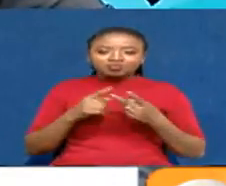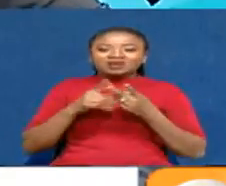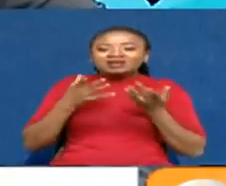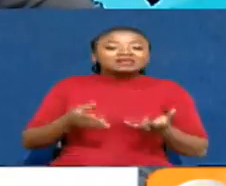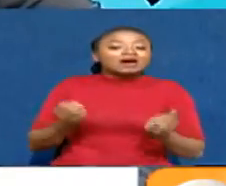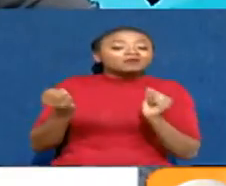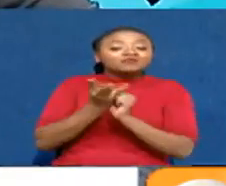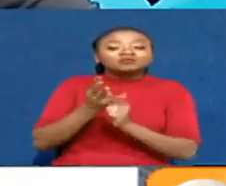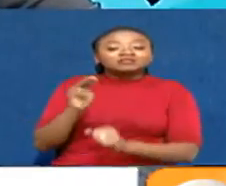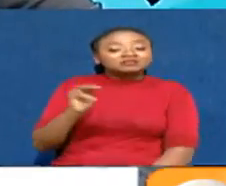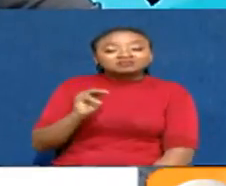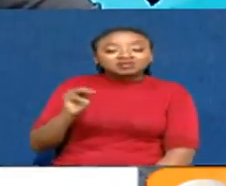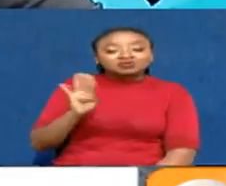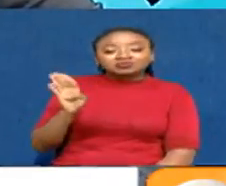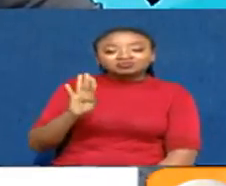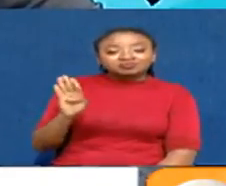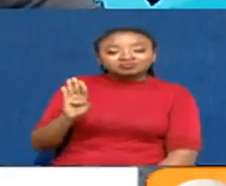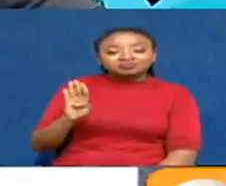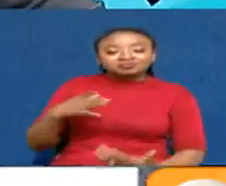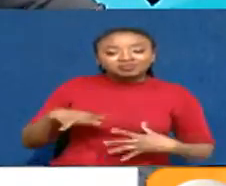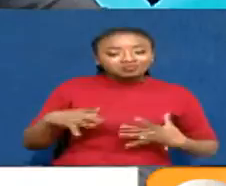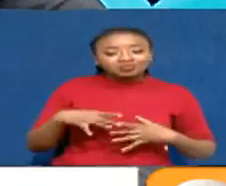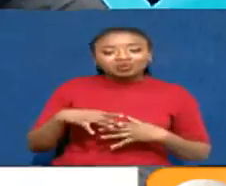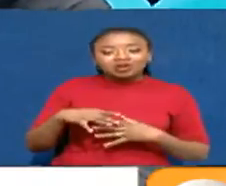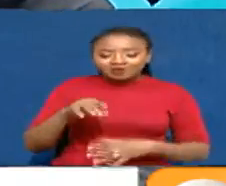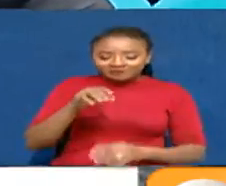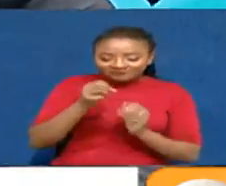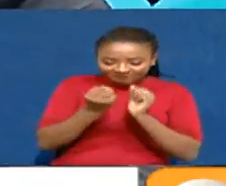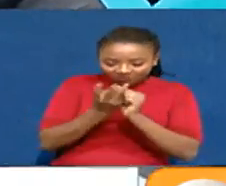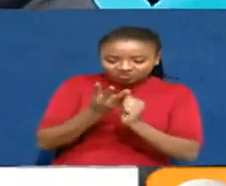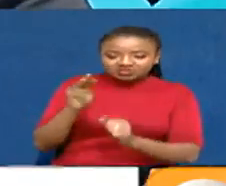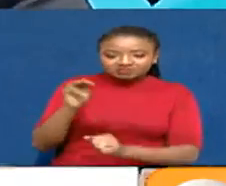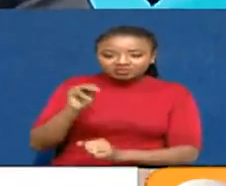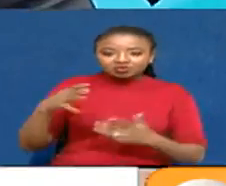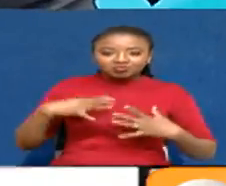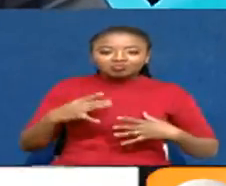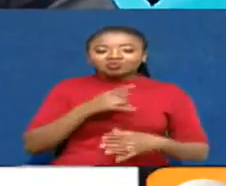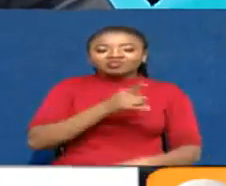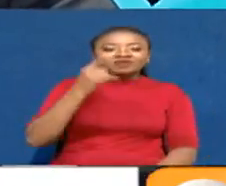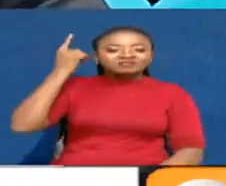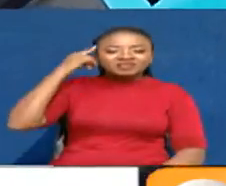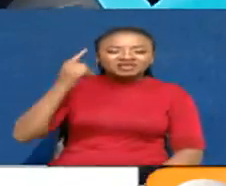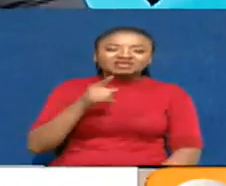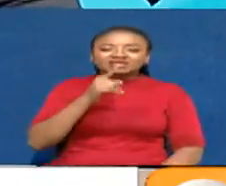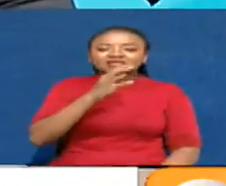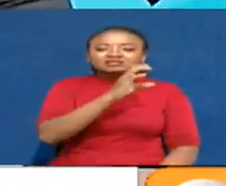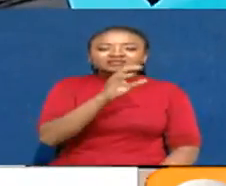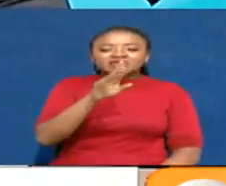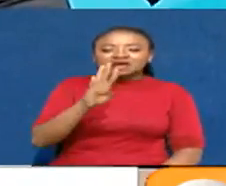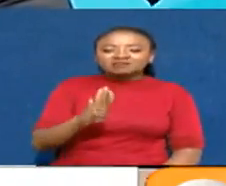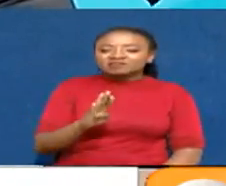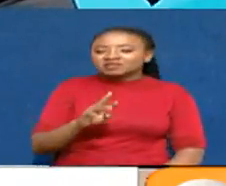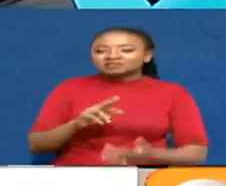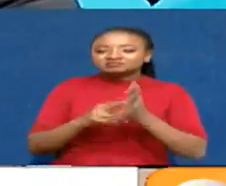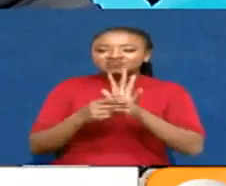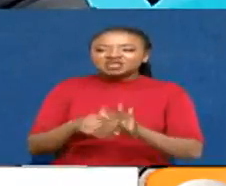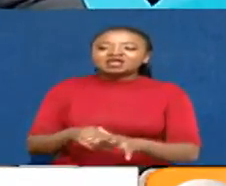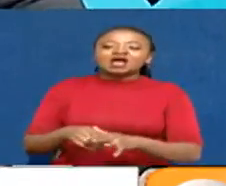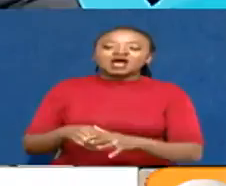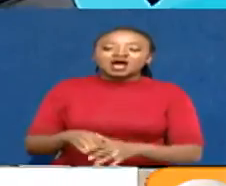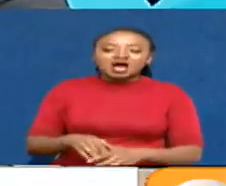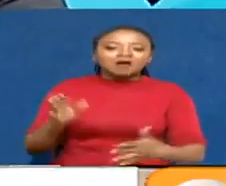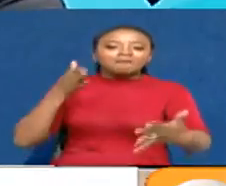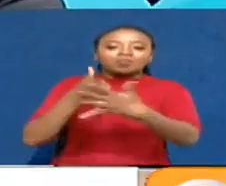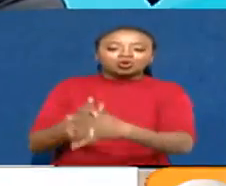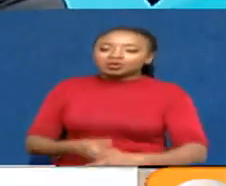CRB is always confused as a blacklist. It is not a blacklist. It just records your credit behavior. We are